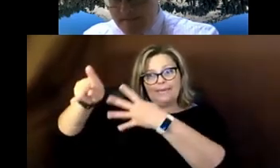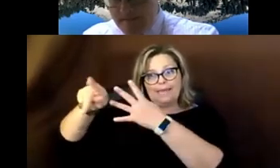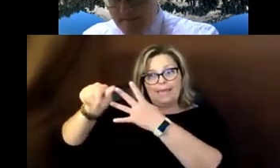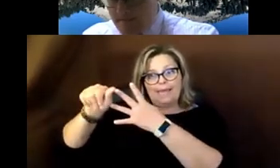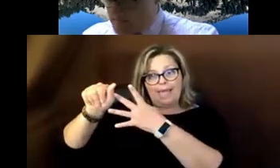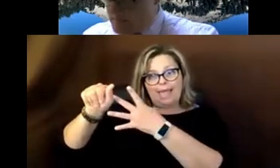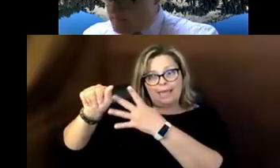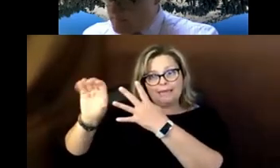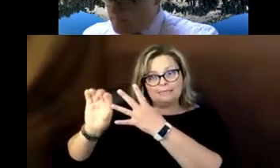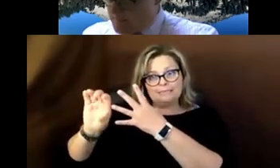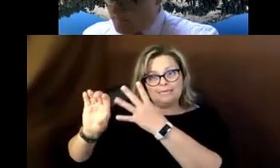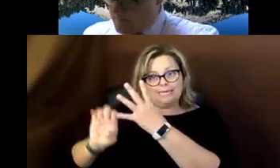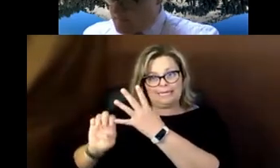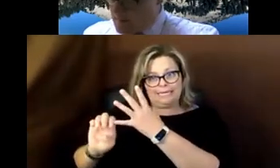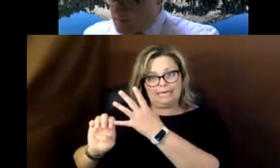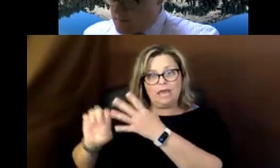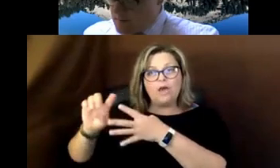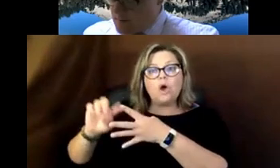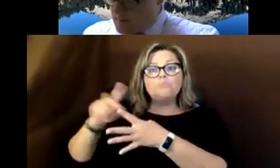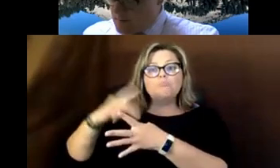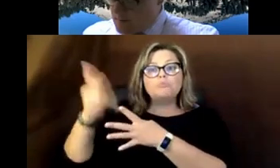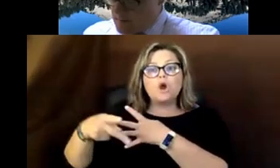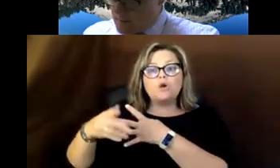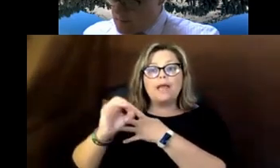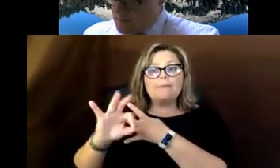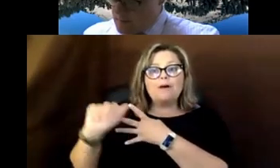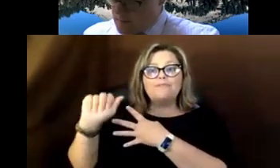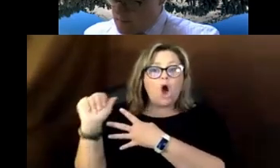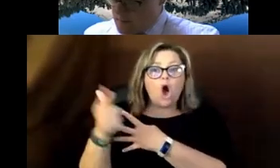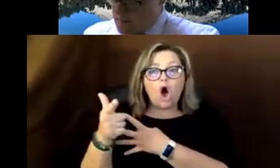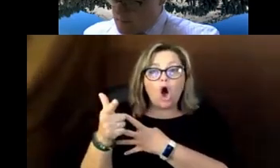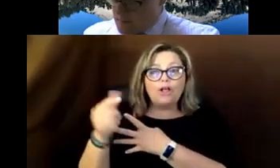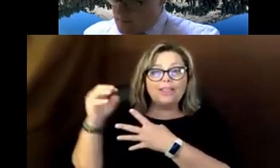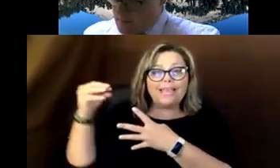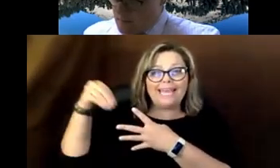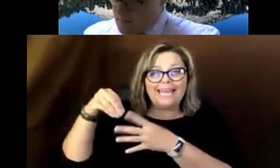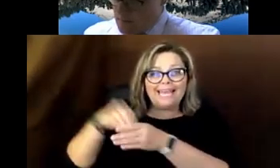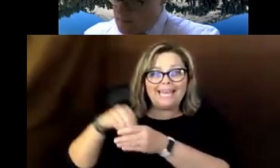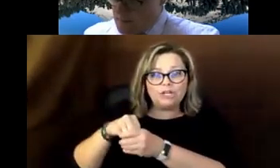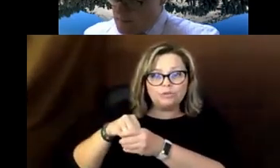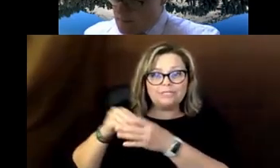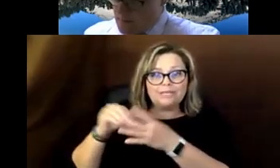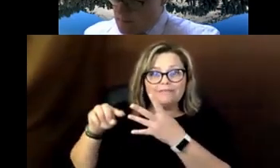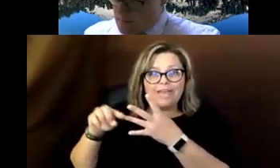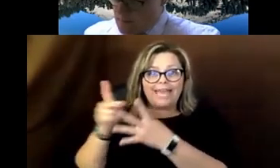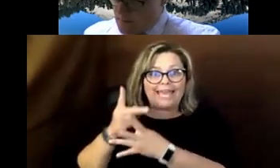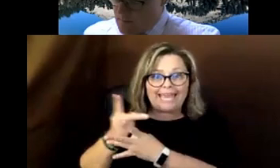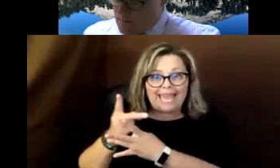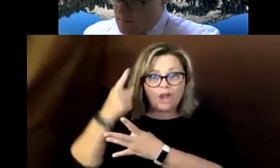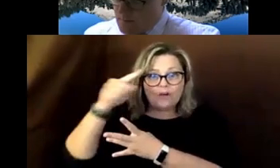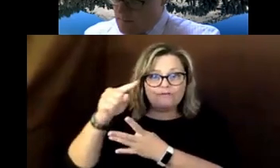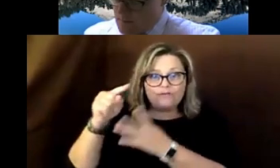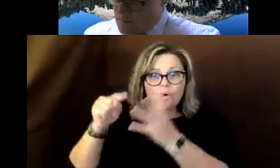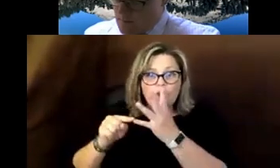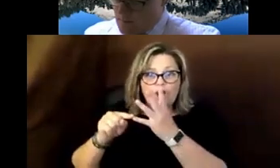the Elderly. Unlock in the San Francisco Bay Area has that. There is an Unlock,